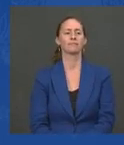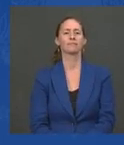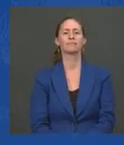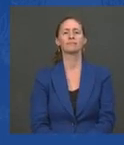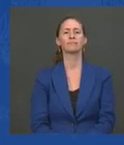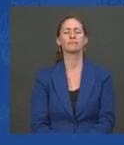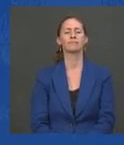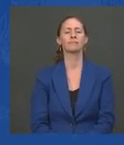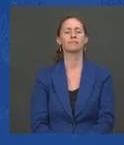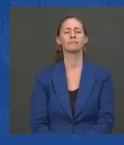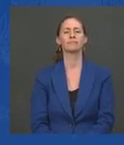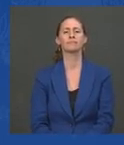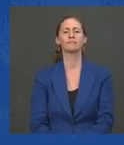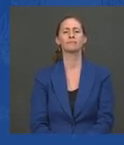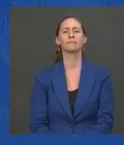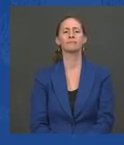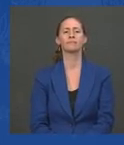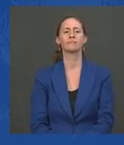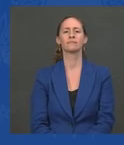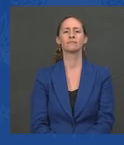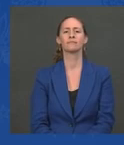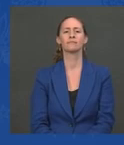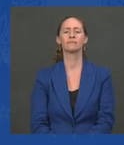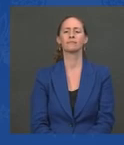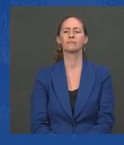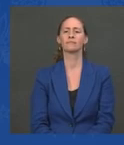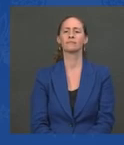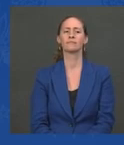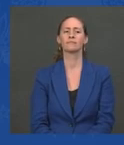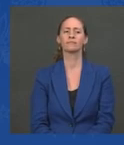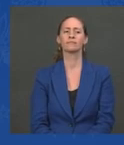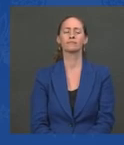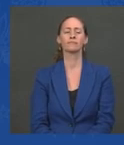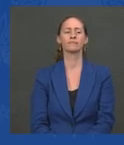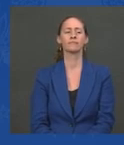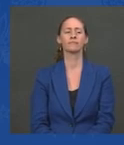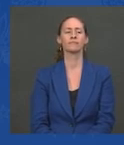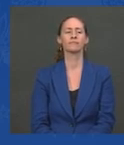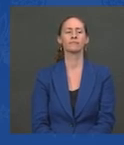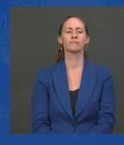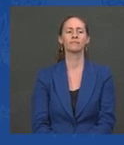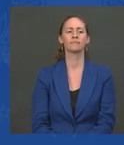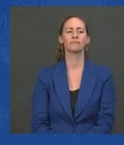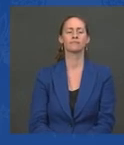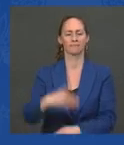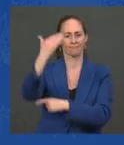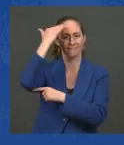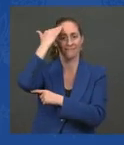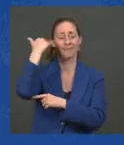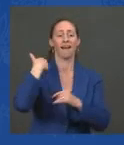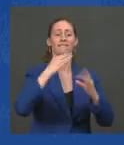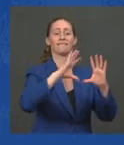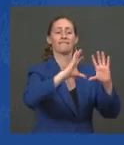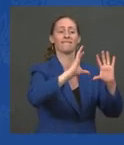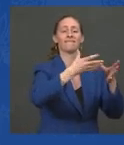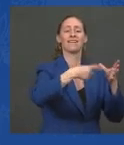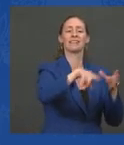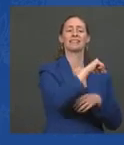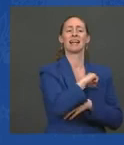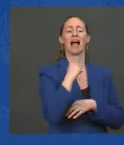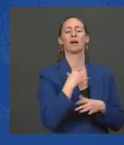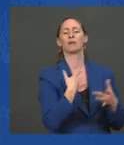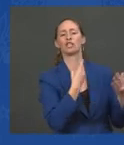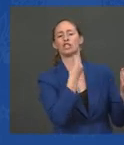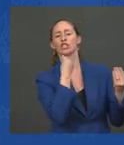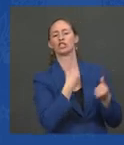you know, I know my colleagues in the Senate used to always kid me for quoting Irish poets on the floor.